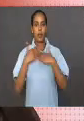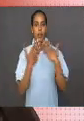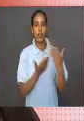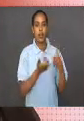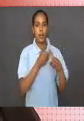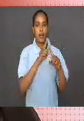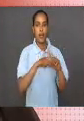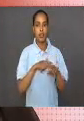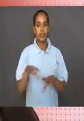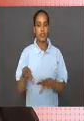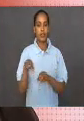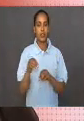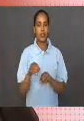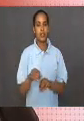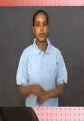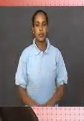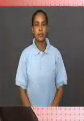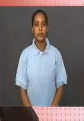Welcome back, students.